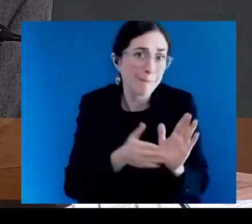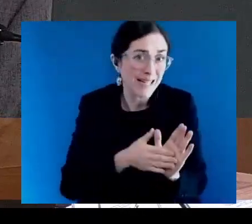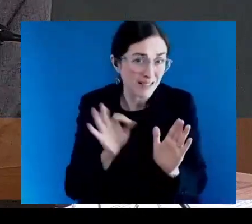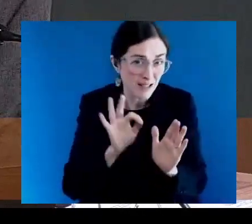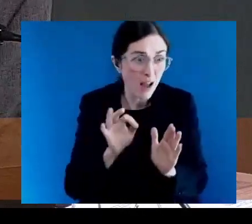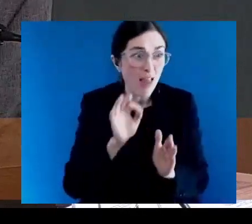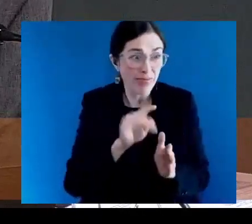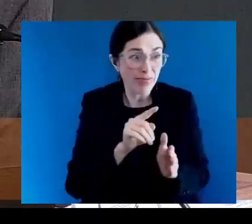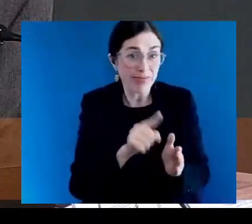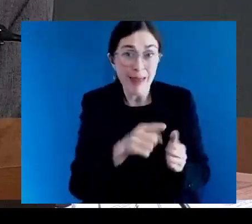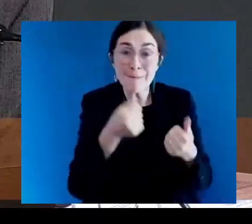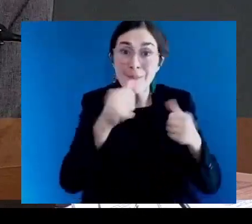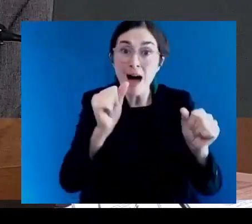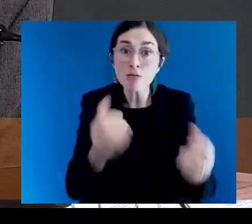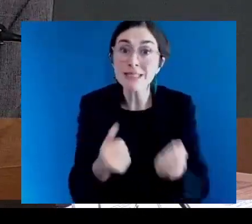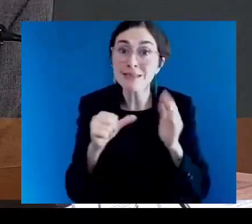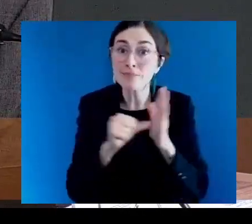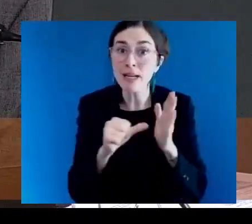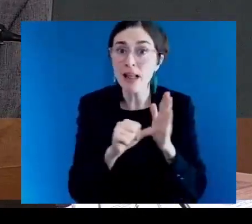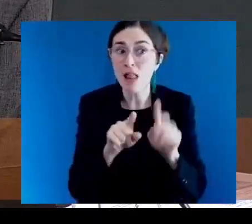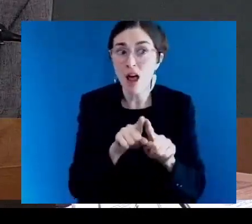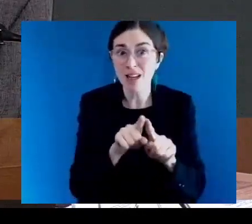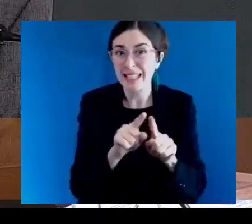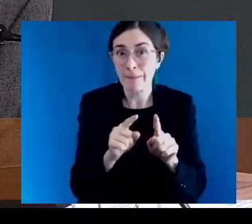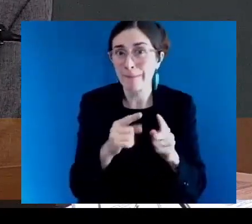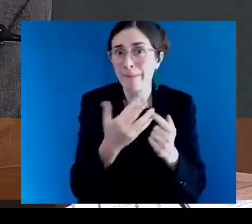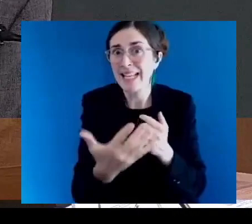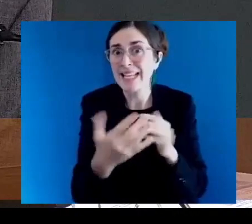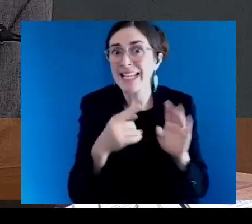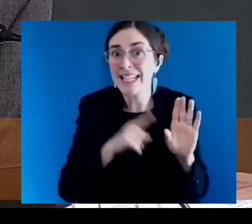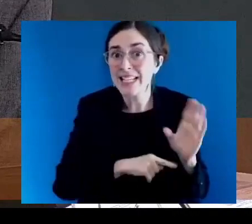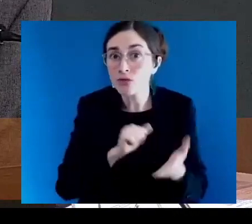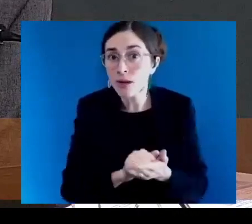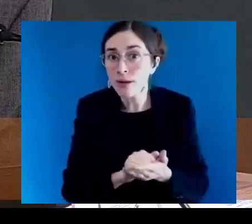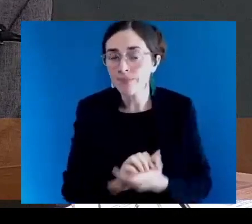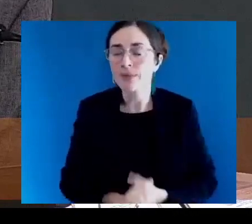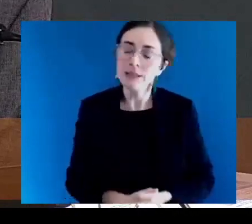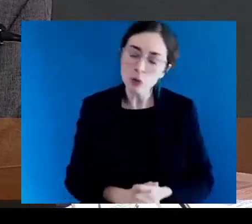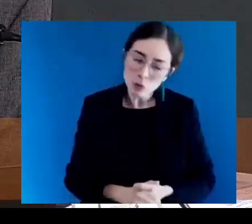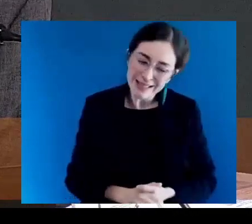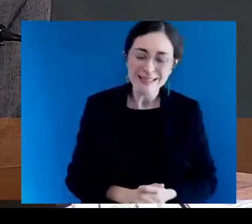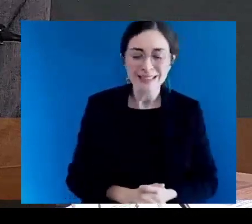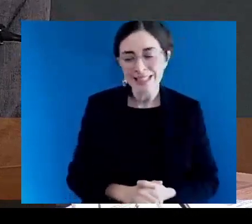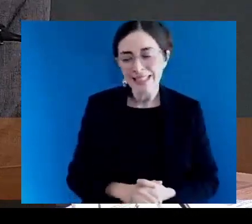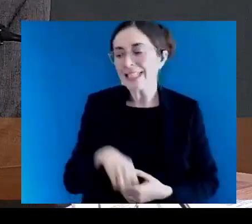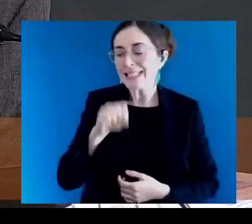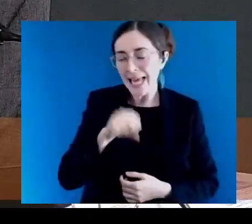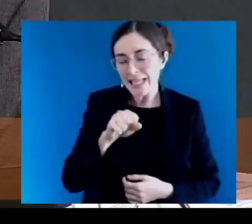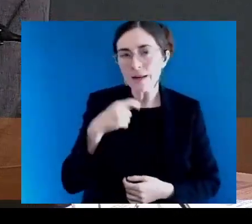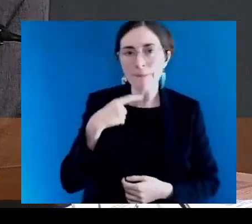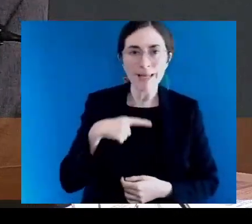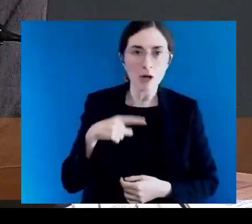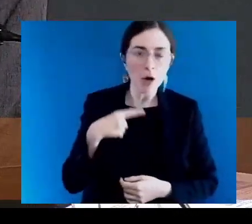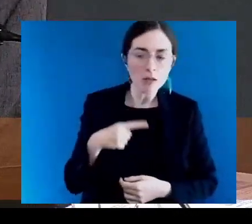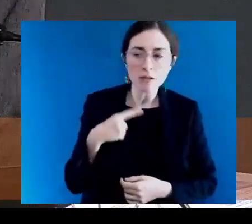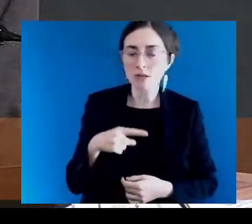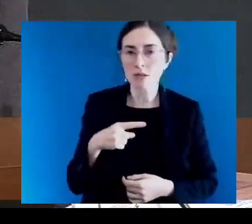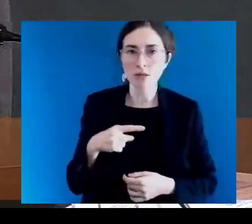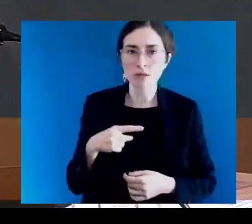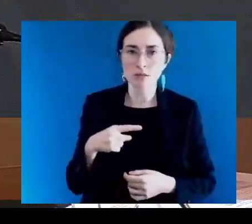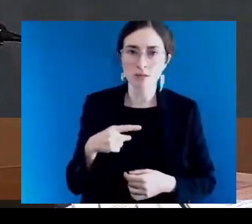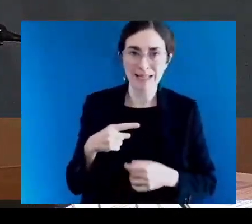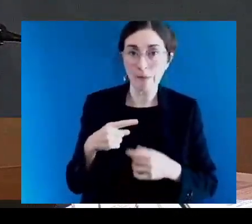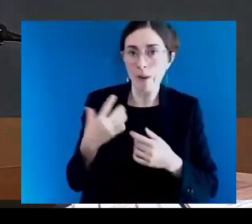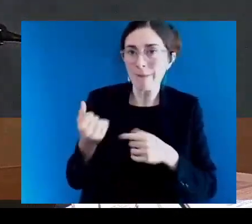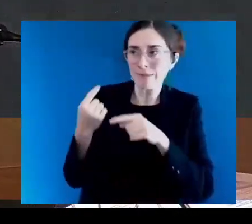money. Yes, because it's subject to declaring the renewable energy zone. So it's subject to legislation?